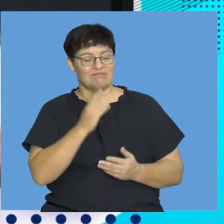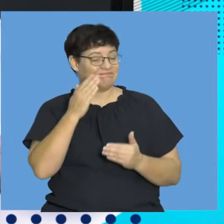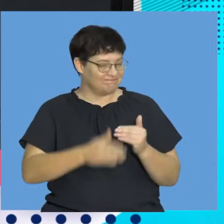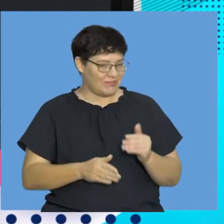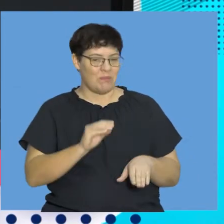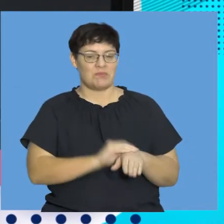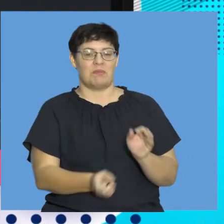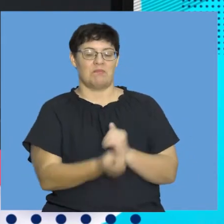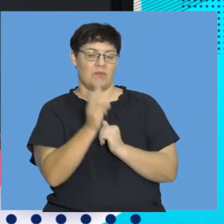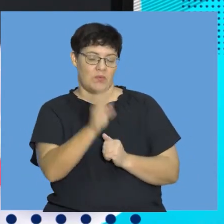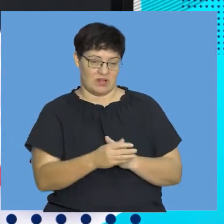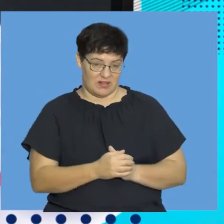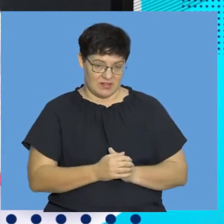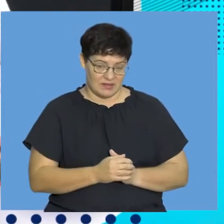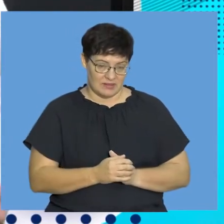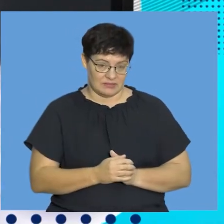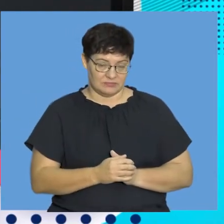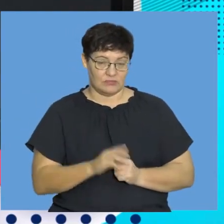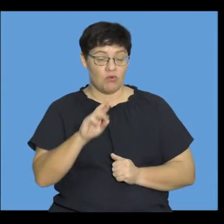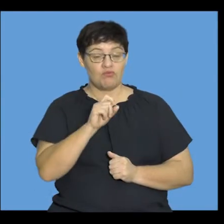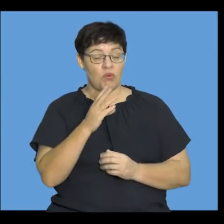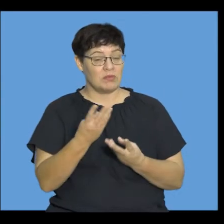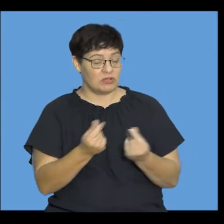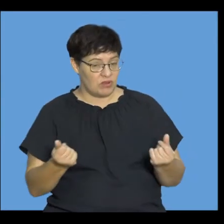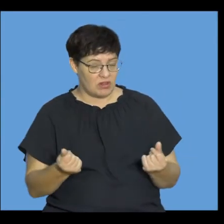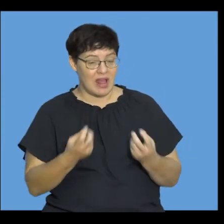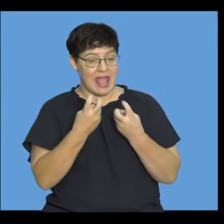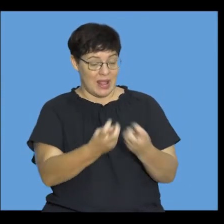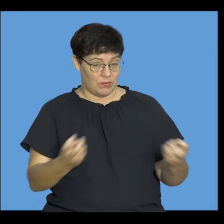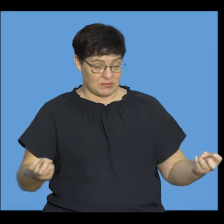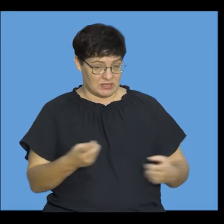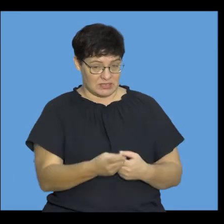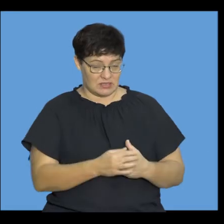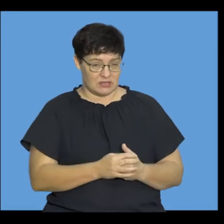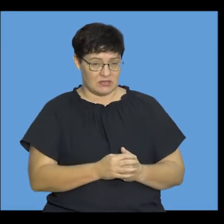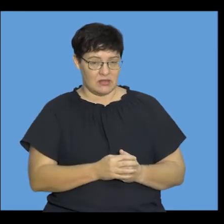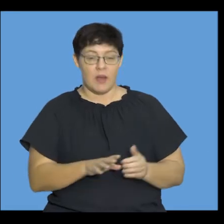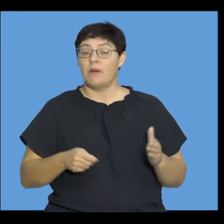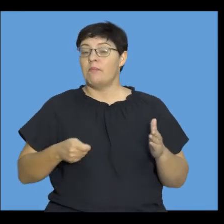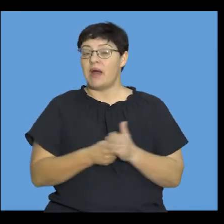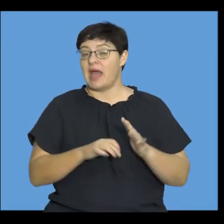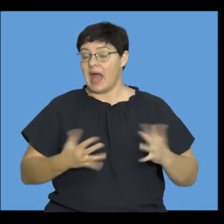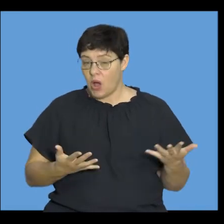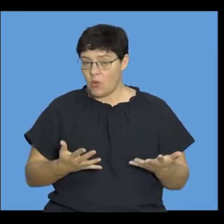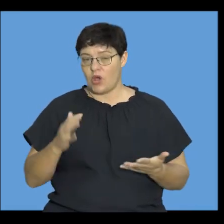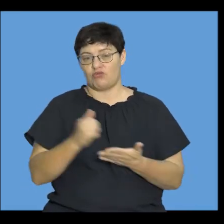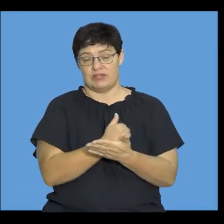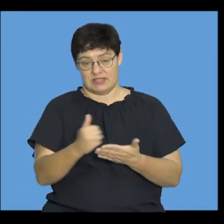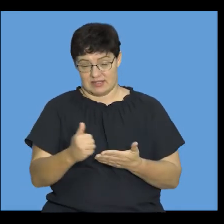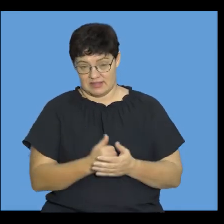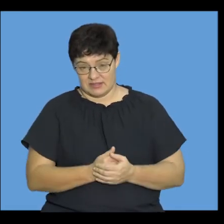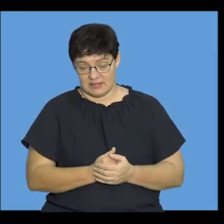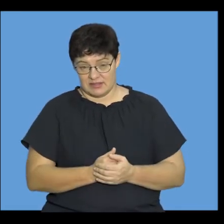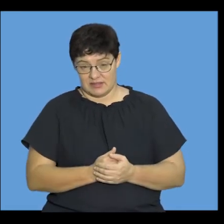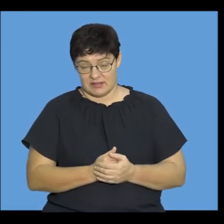knew there would be a cash flow problem. So then she could see that the raw material and the equipment could have been